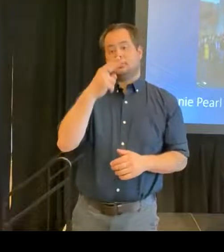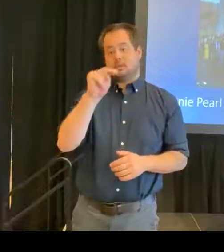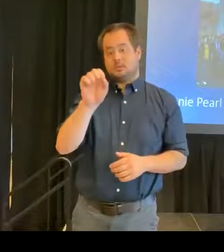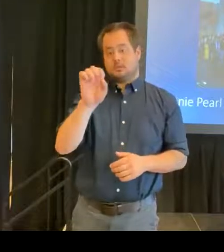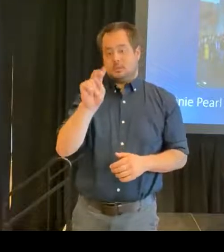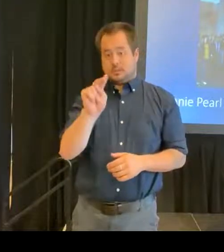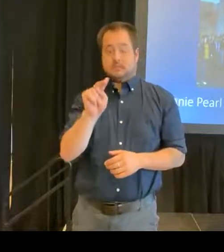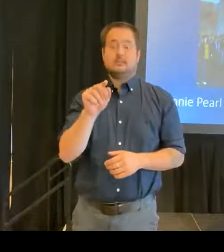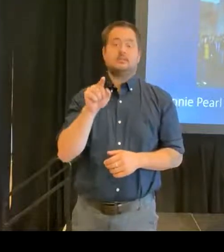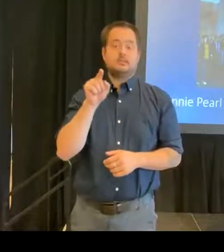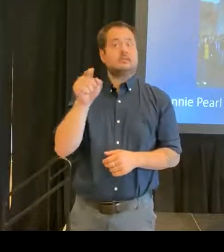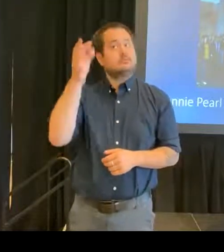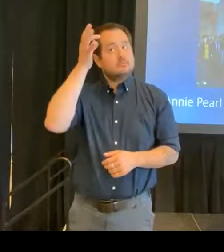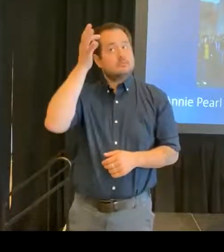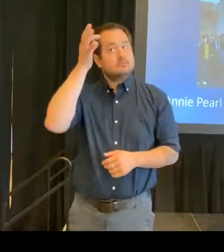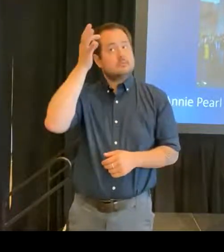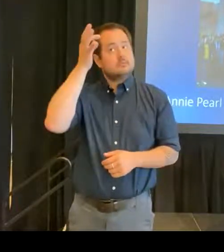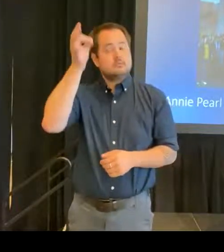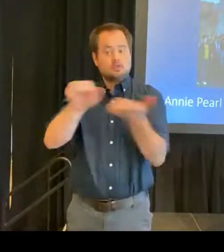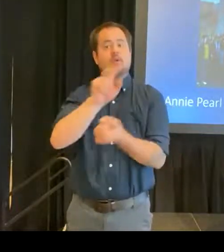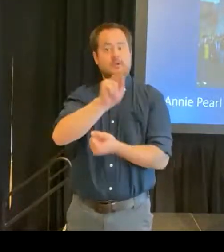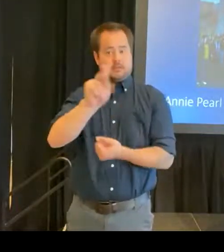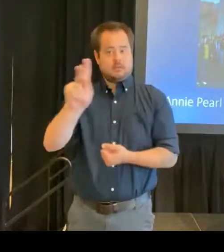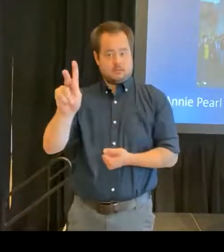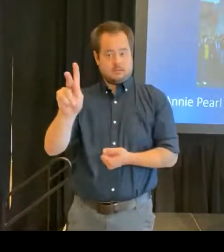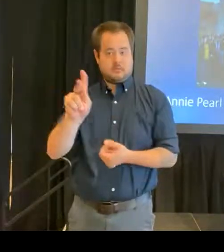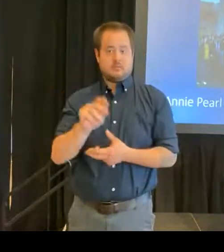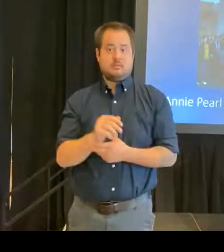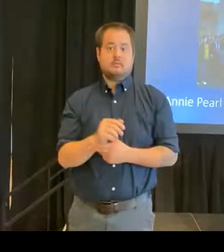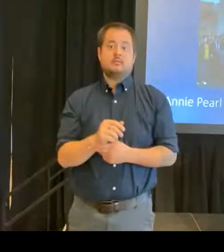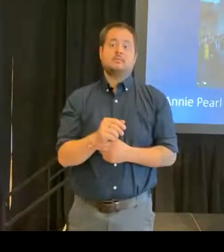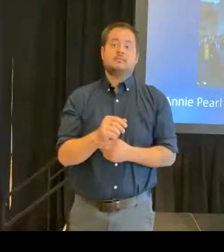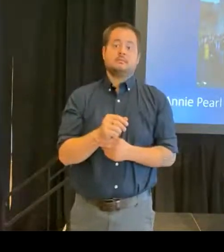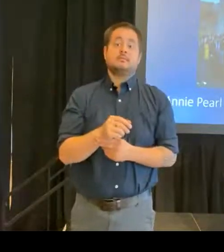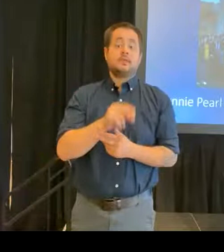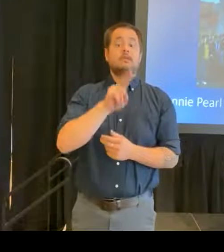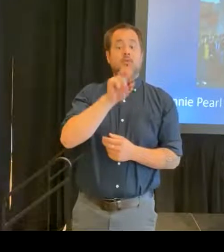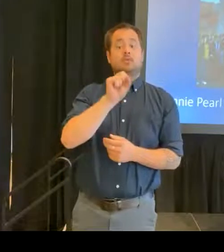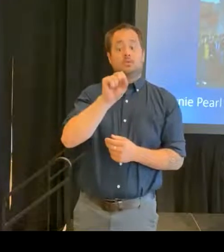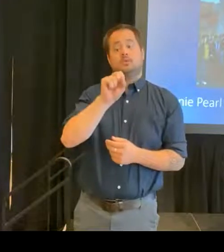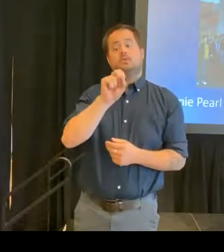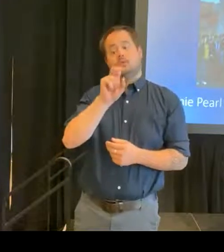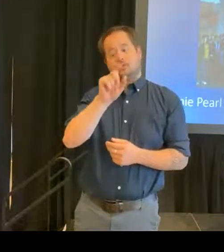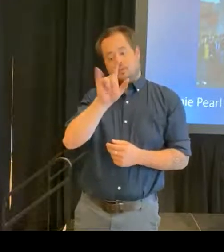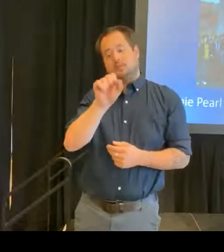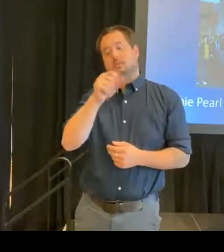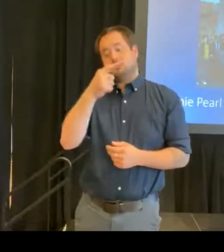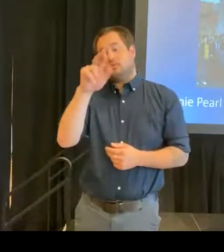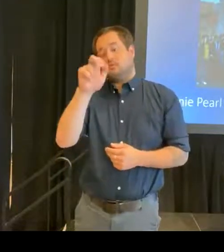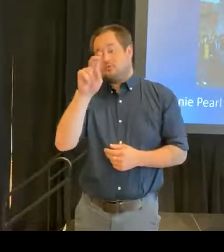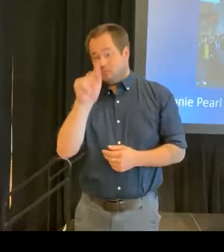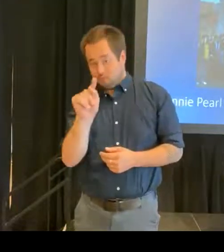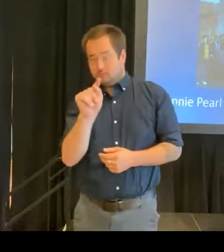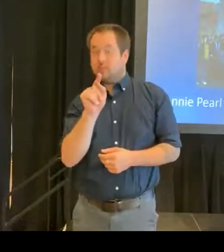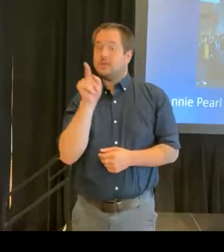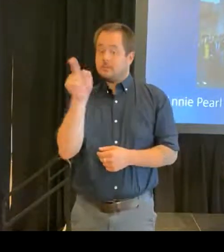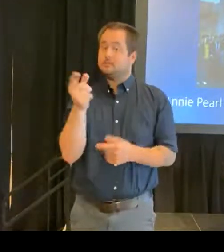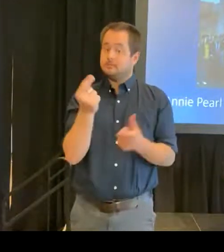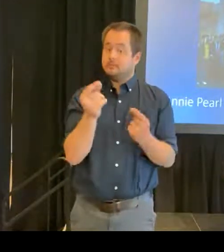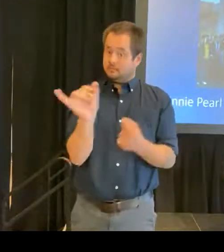destroyed the Klan. Matter of fact, Ulysses S. Grant did too. And Ulysses S. Grant,